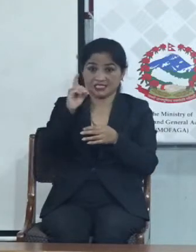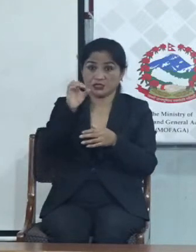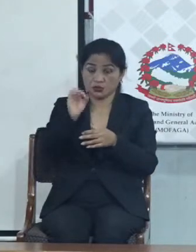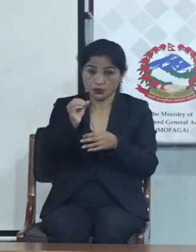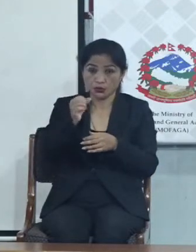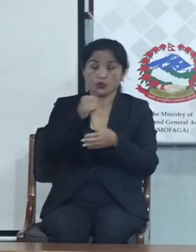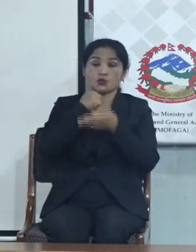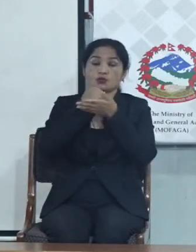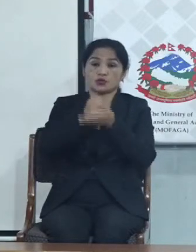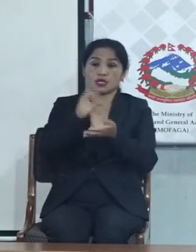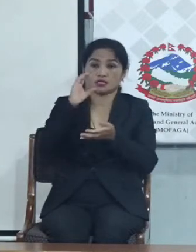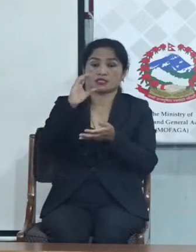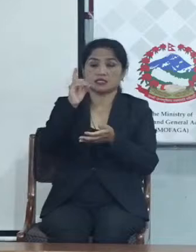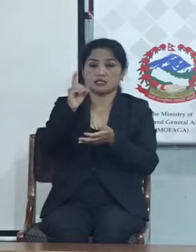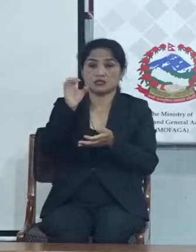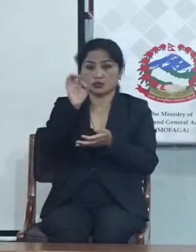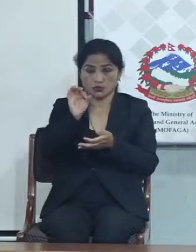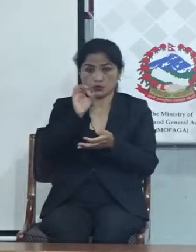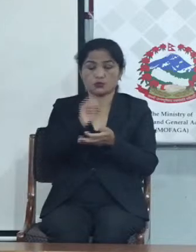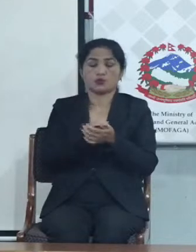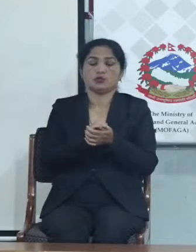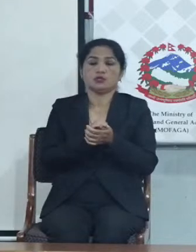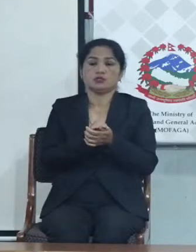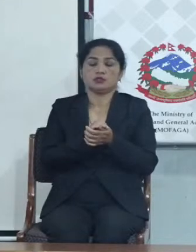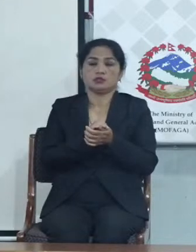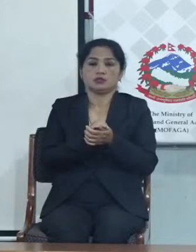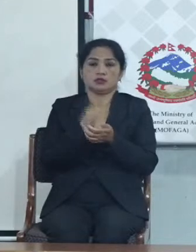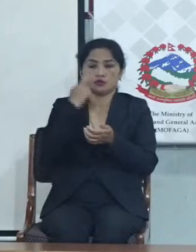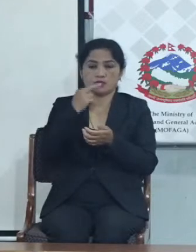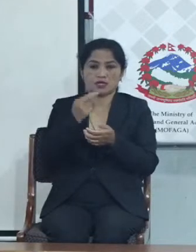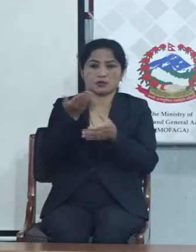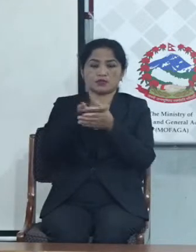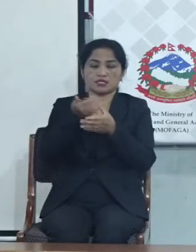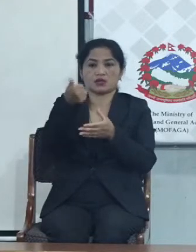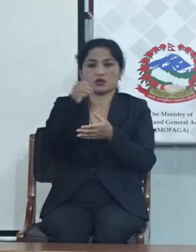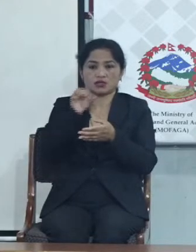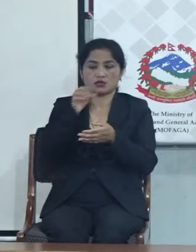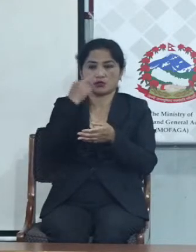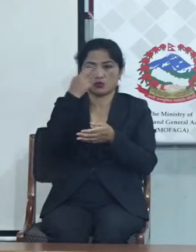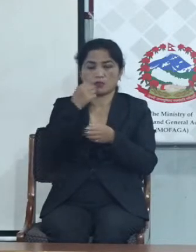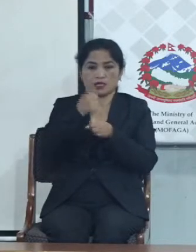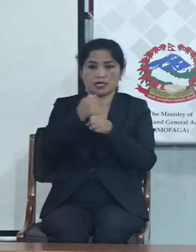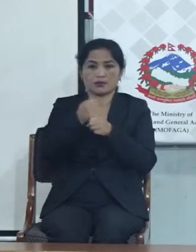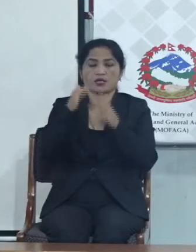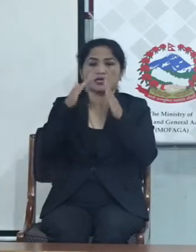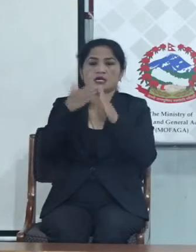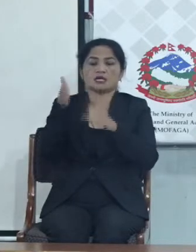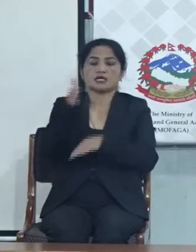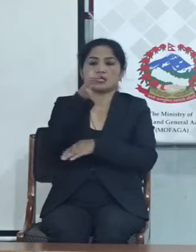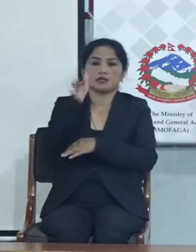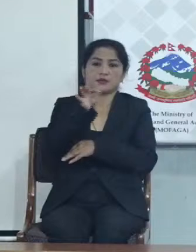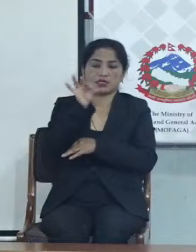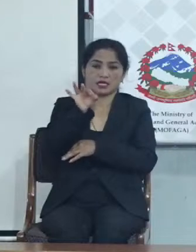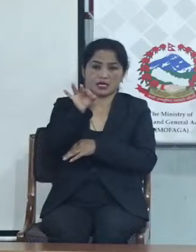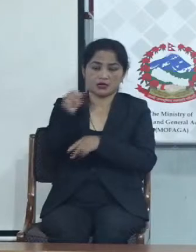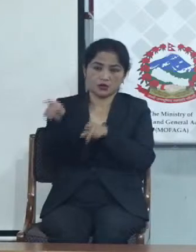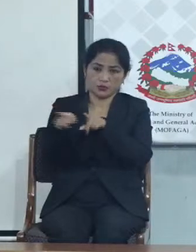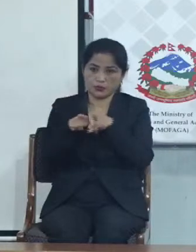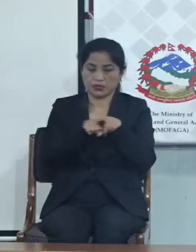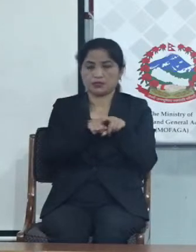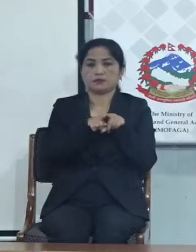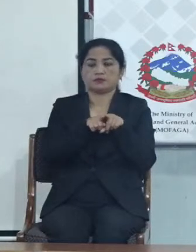sectors. And under the home affairs, Minister of Home Affairs, and I have also worked on some experience and study